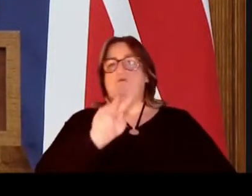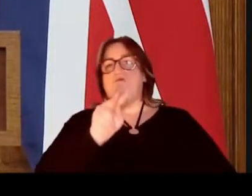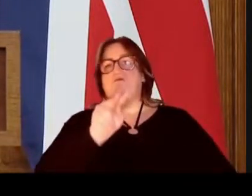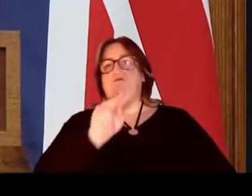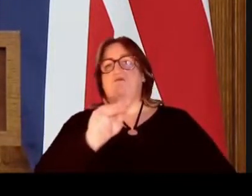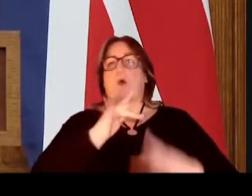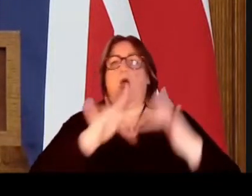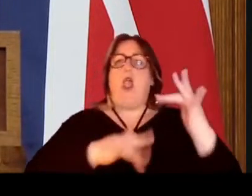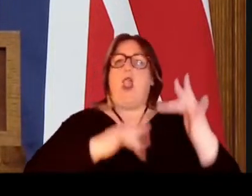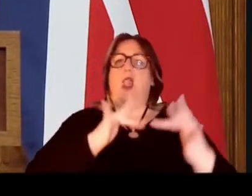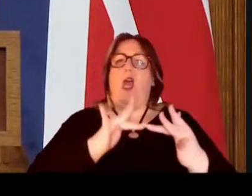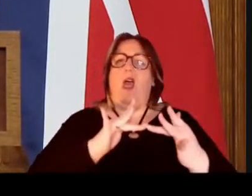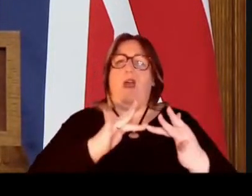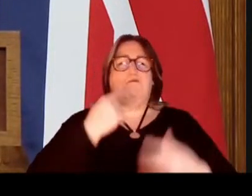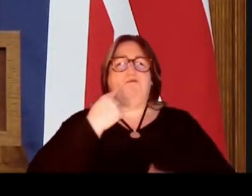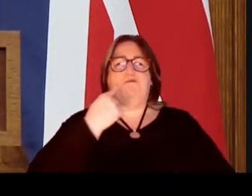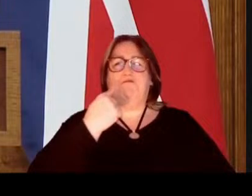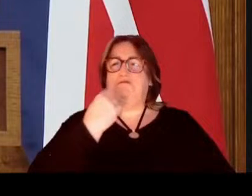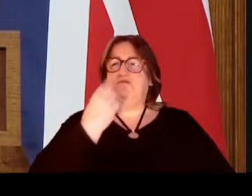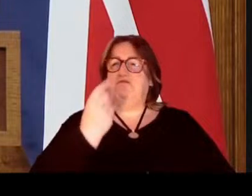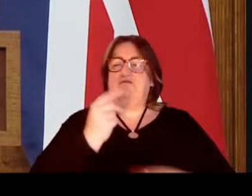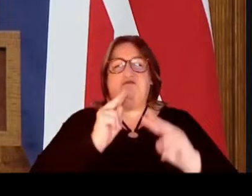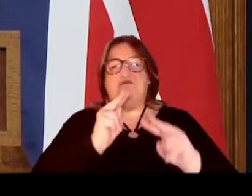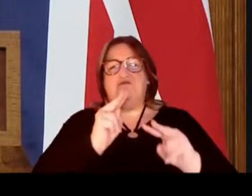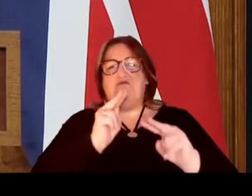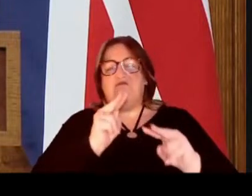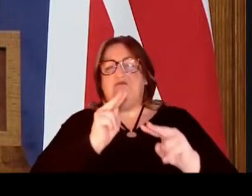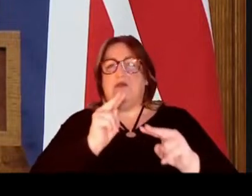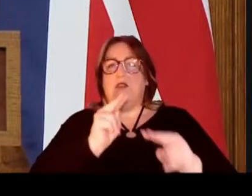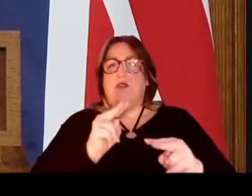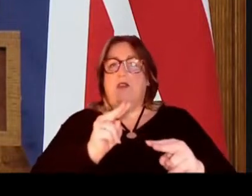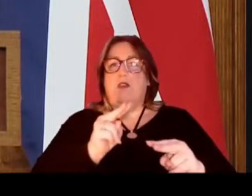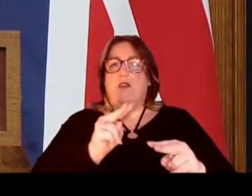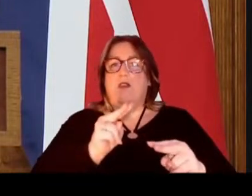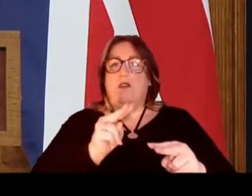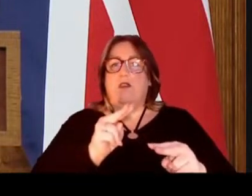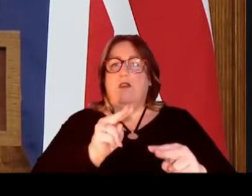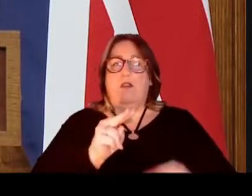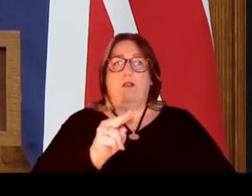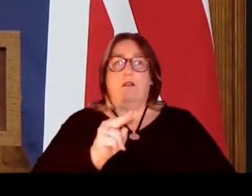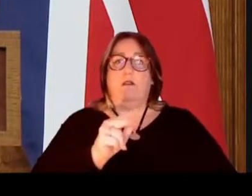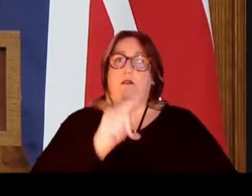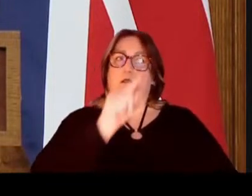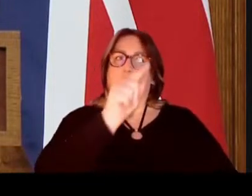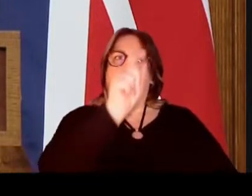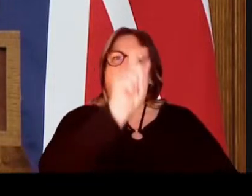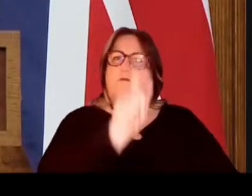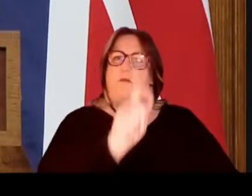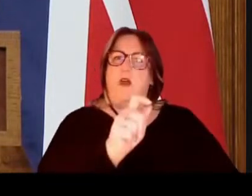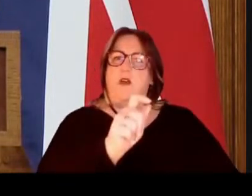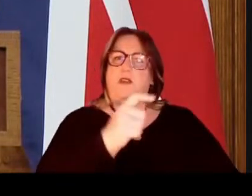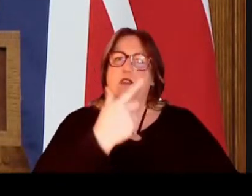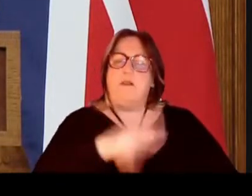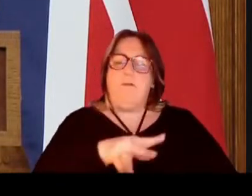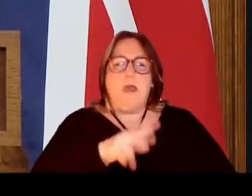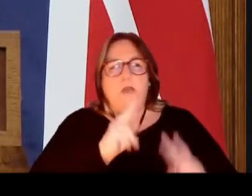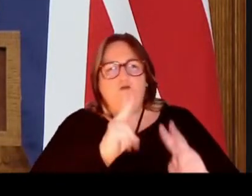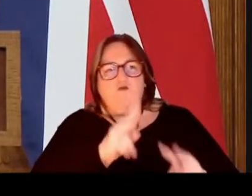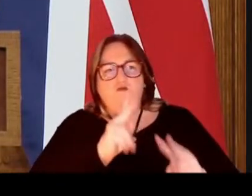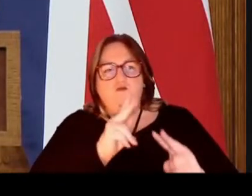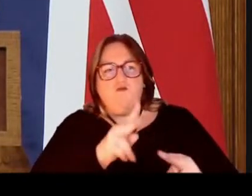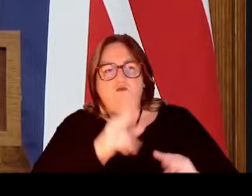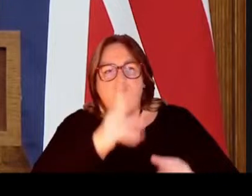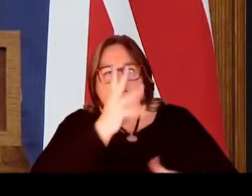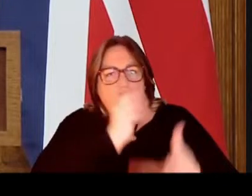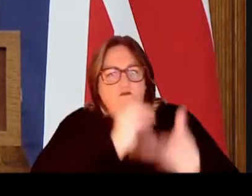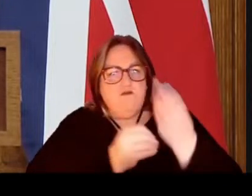the material this individual viewed before committing these murders should be accessible on